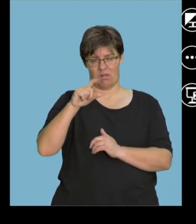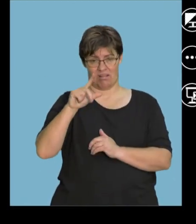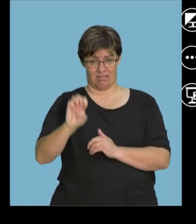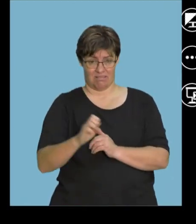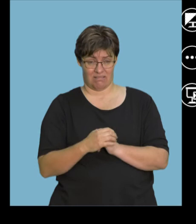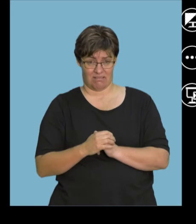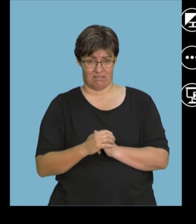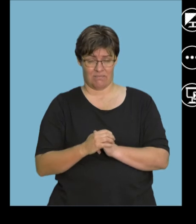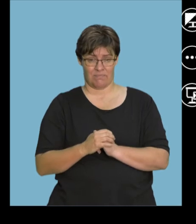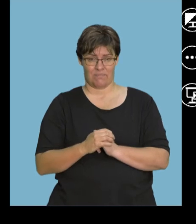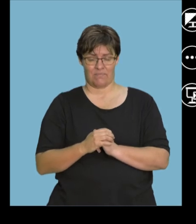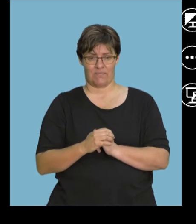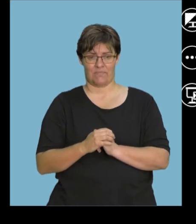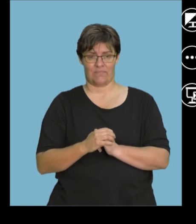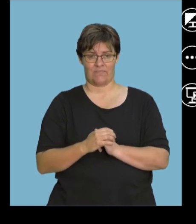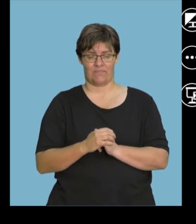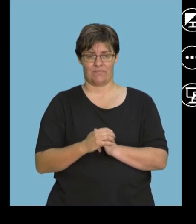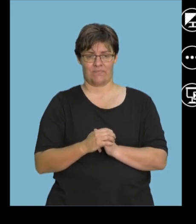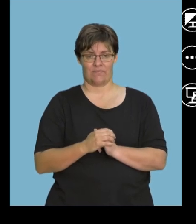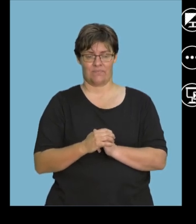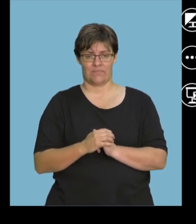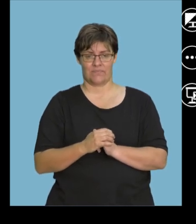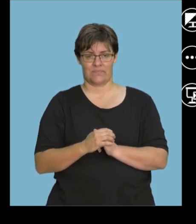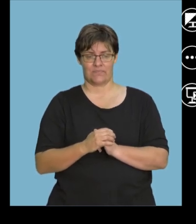dipole, right?